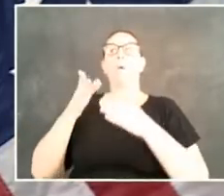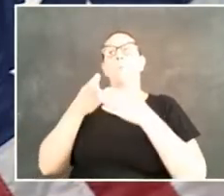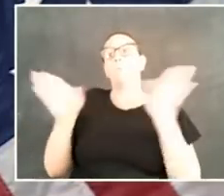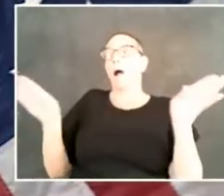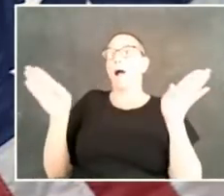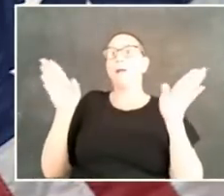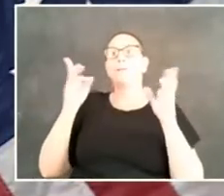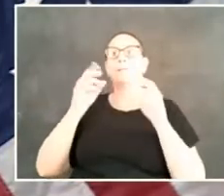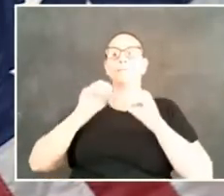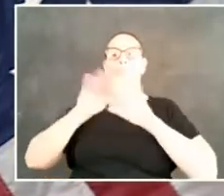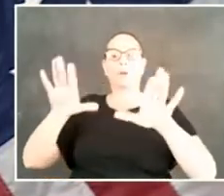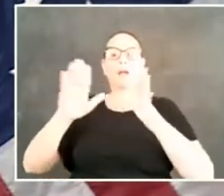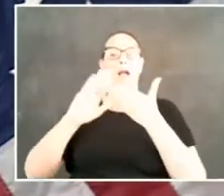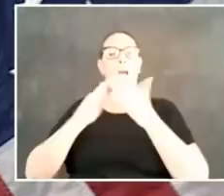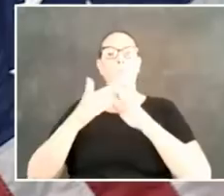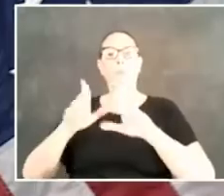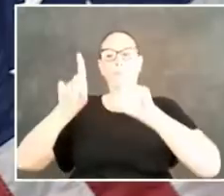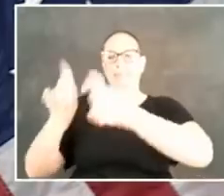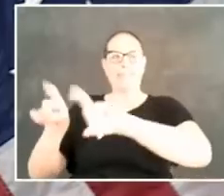weeks.